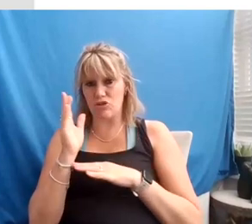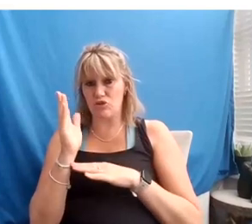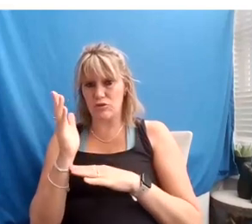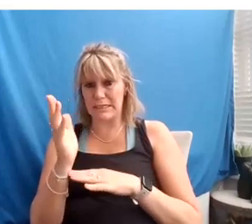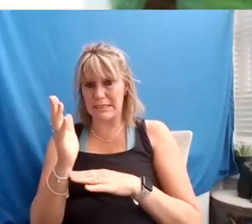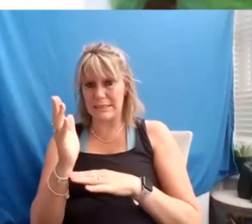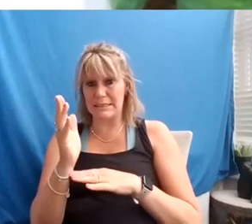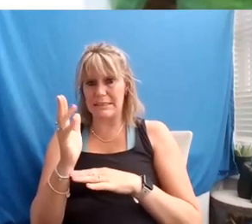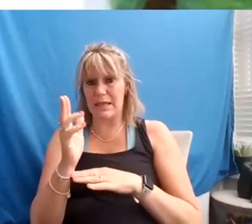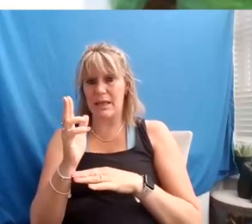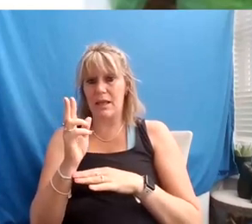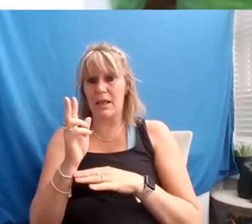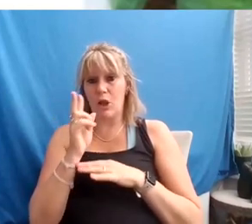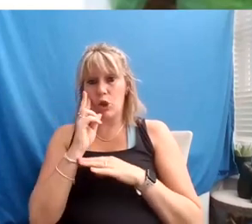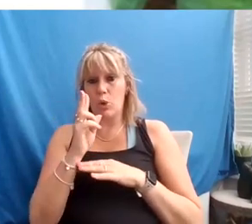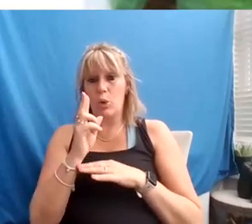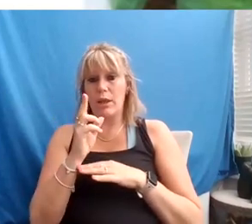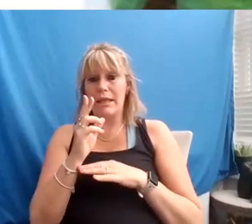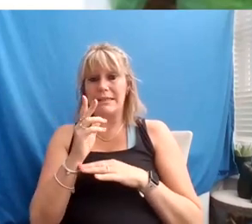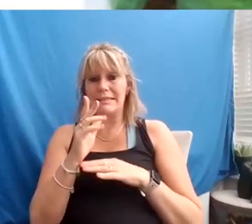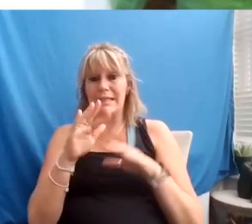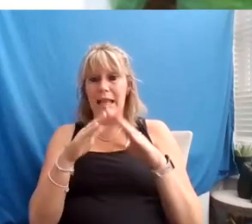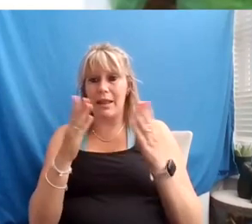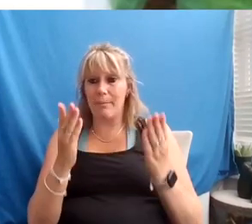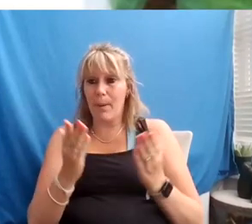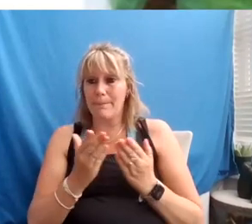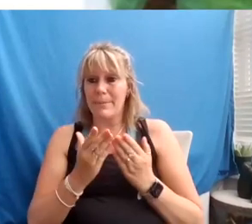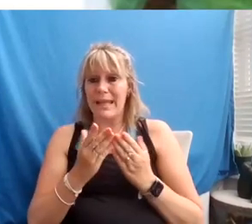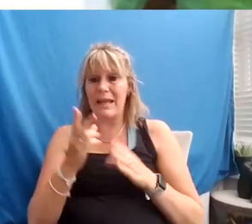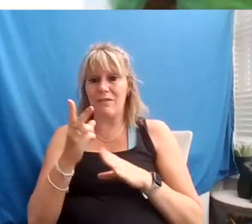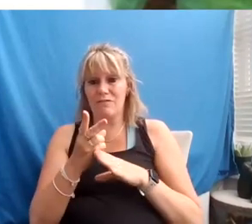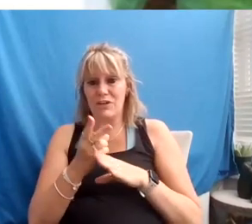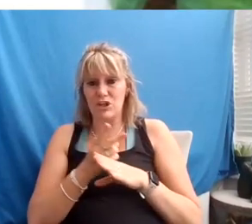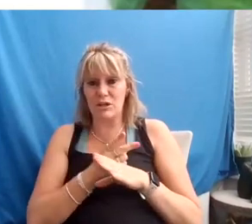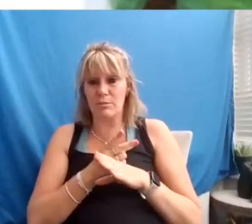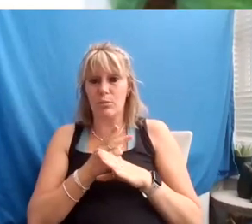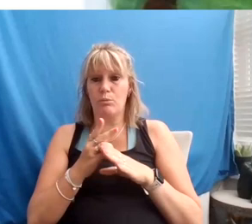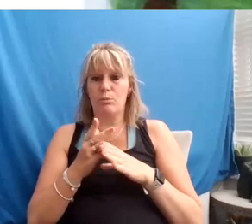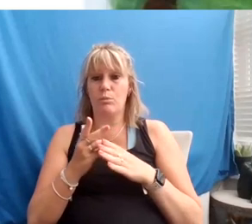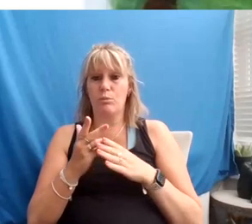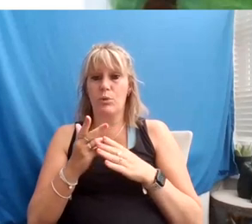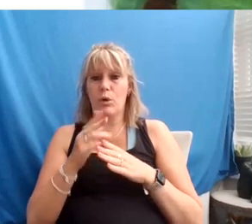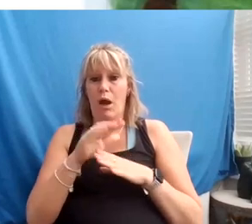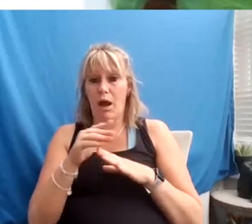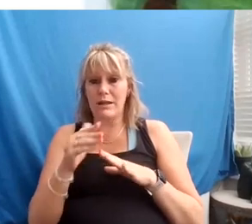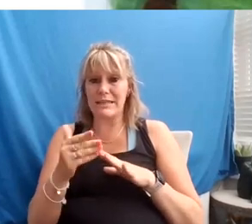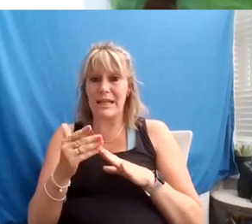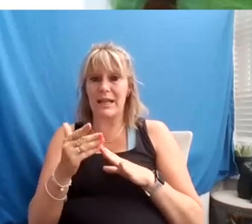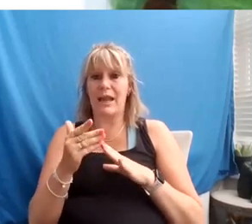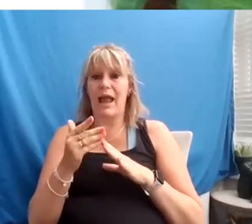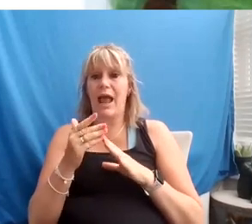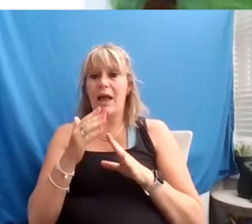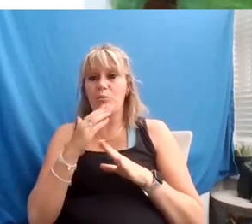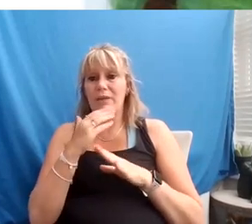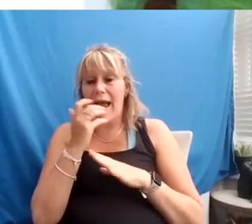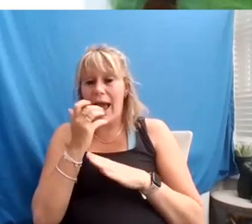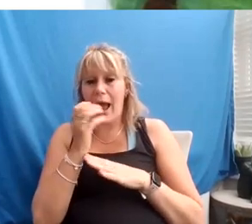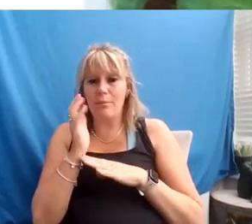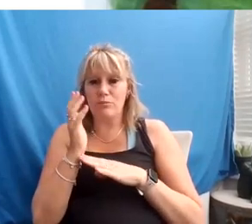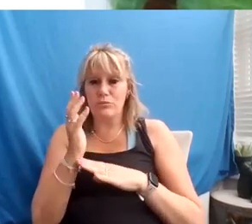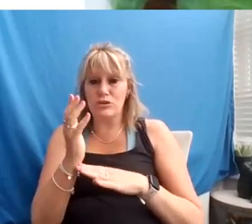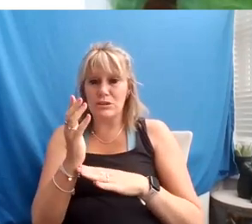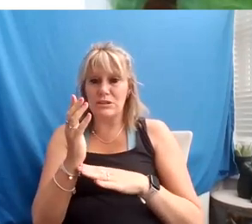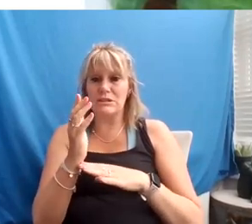with pumpkins in the vegetable garden and little fruit trees with apples. There are sheep in the